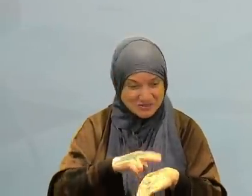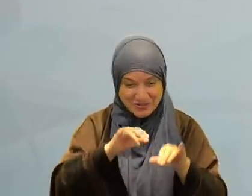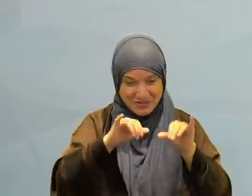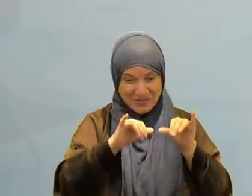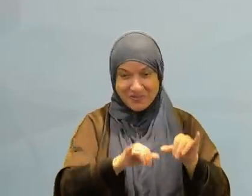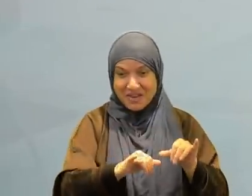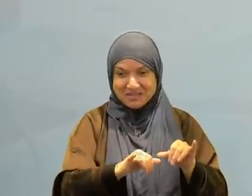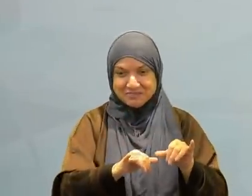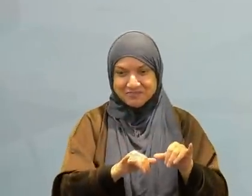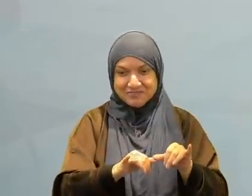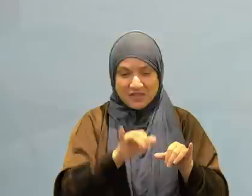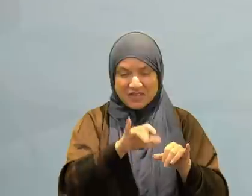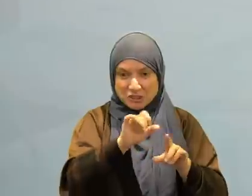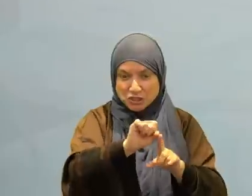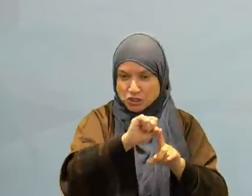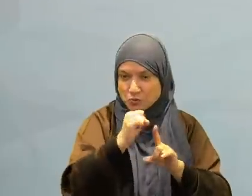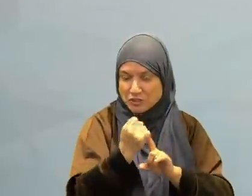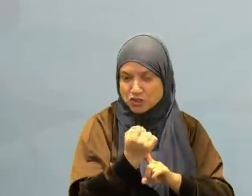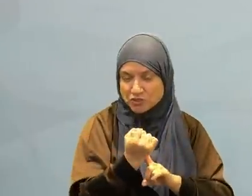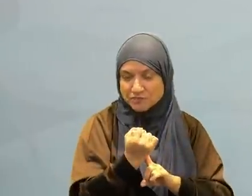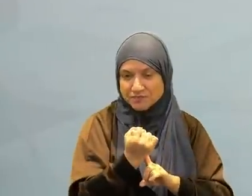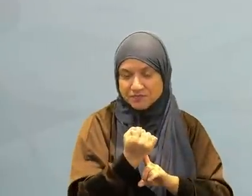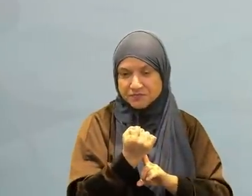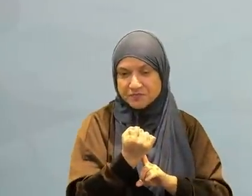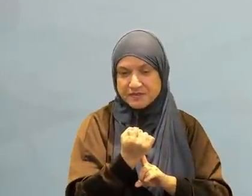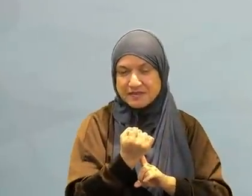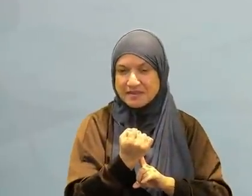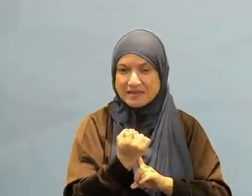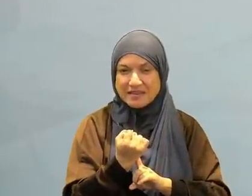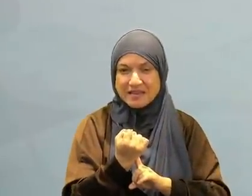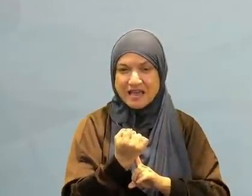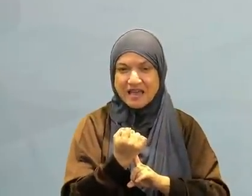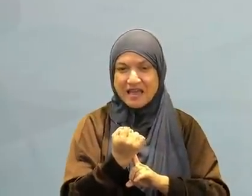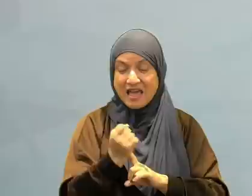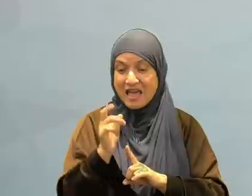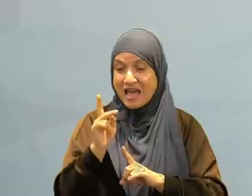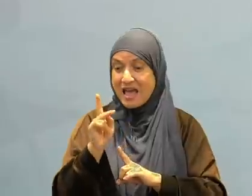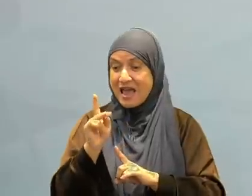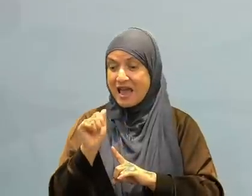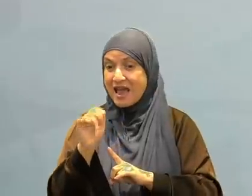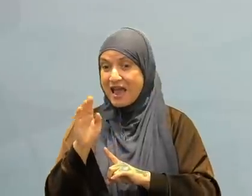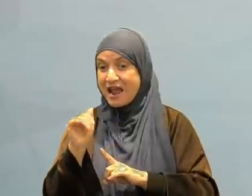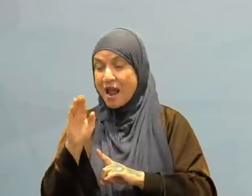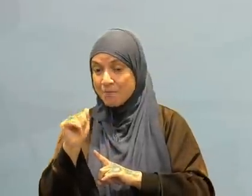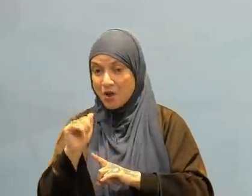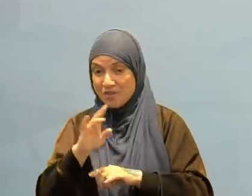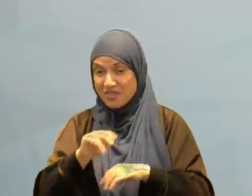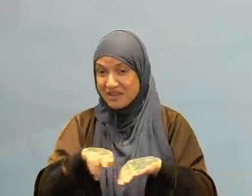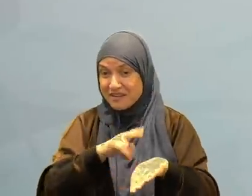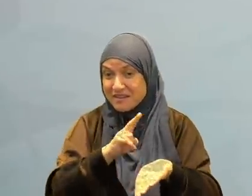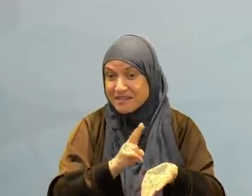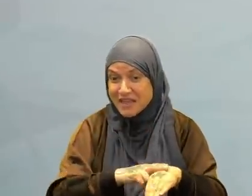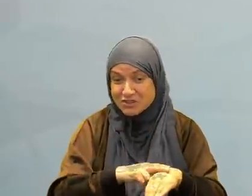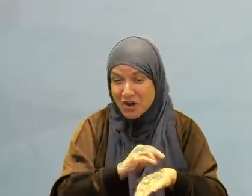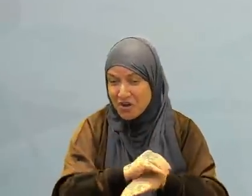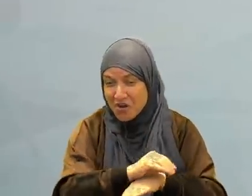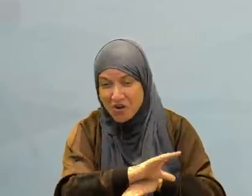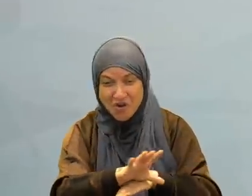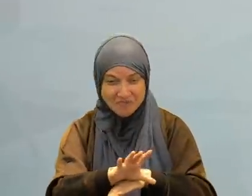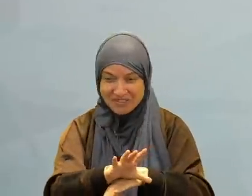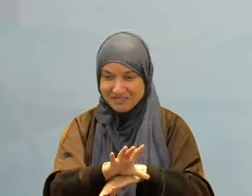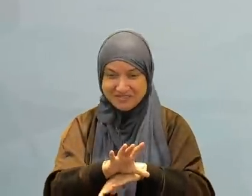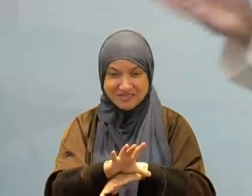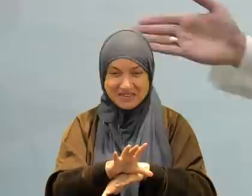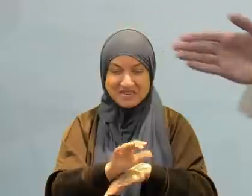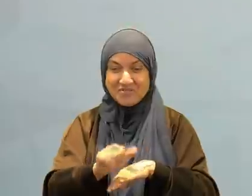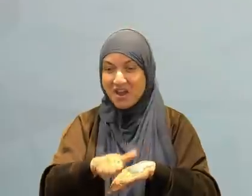would have thought that we'd reach a time where even Muslim governments cannot express concern anymore? They can easily condemn their brothers